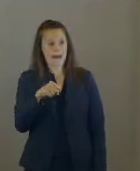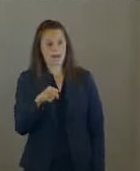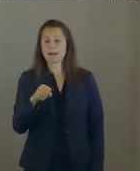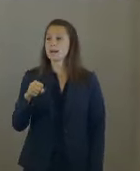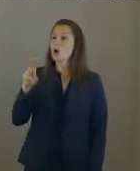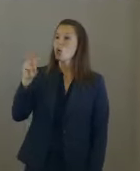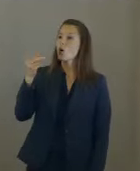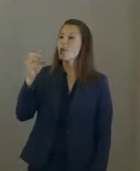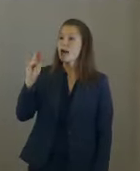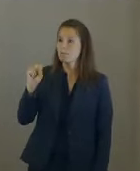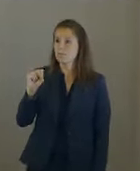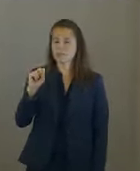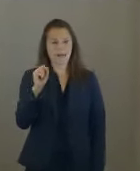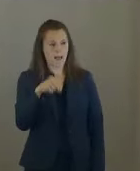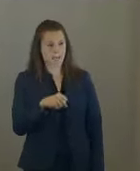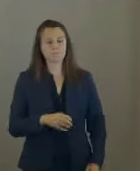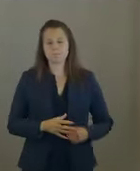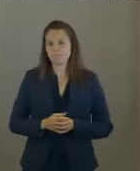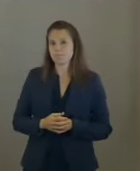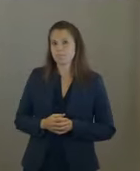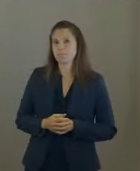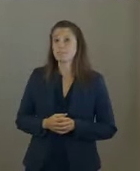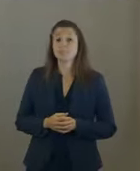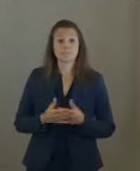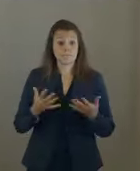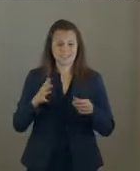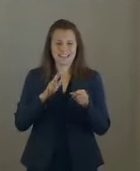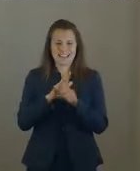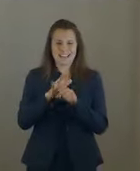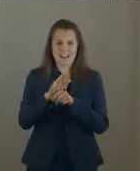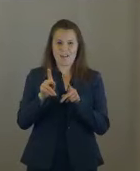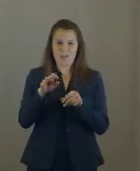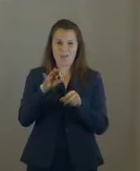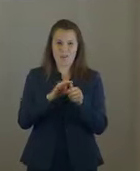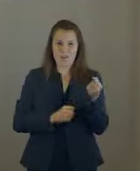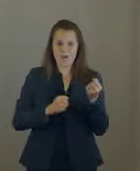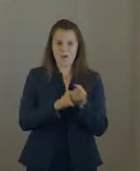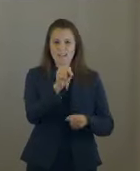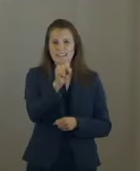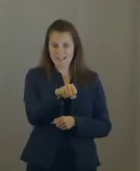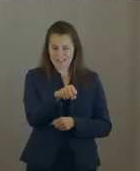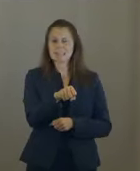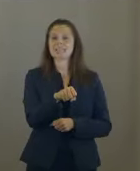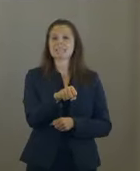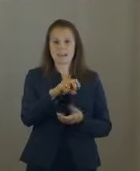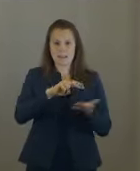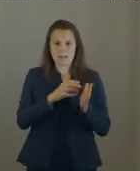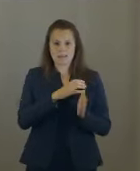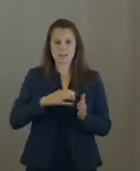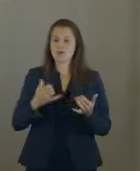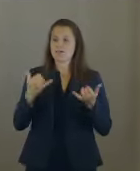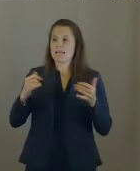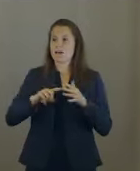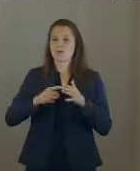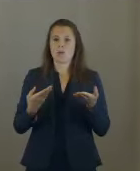and Commissioner Worthams. Aye. A sufficient number of members voting in the affirmative, the commission will now